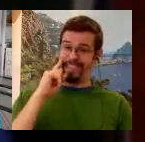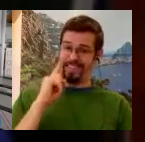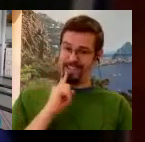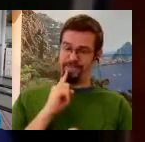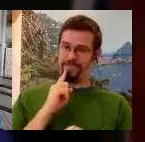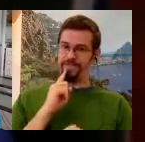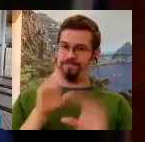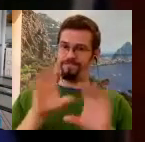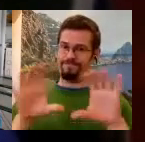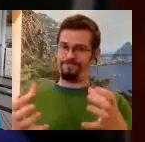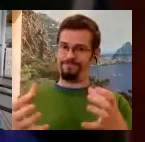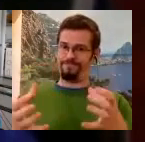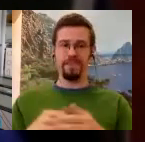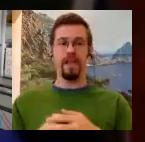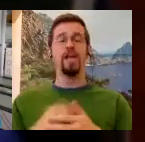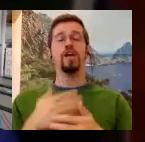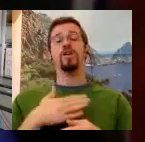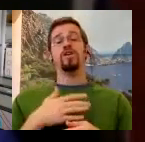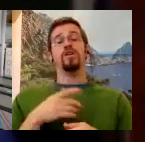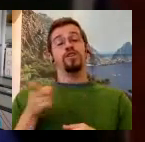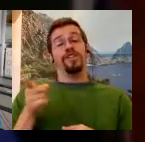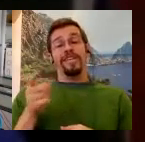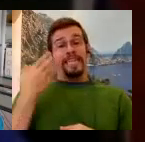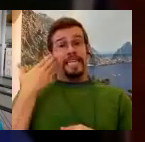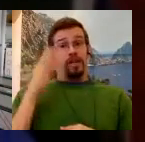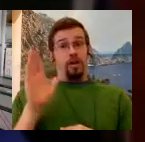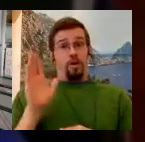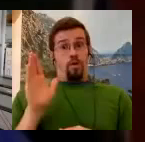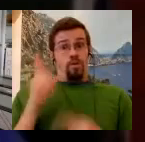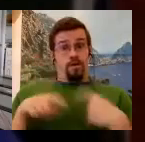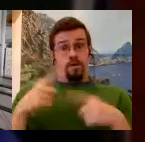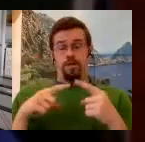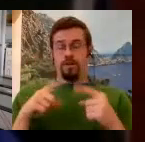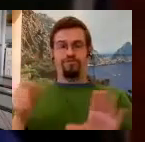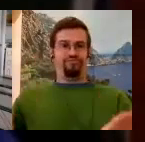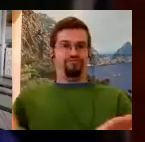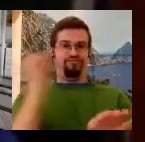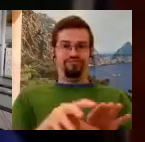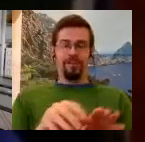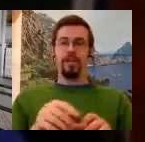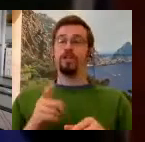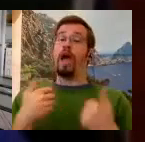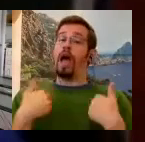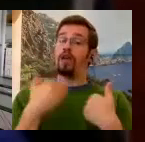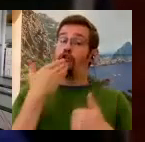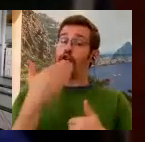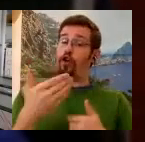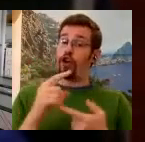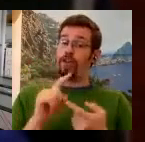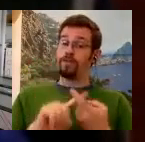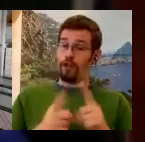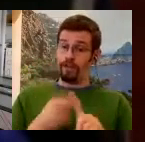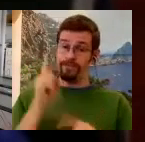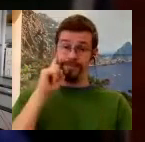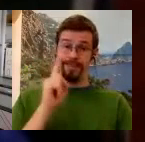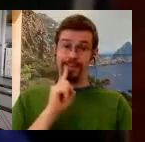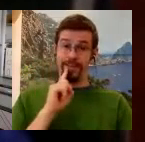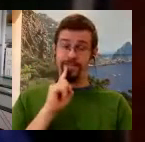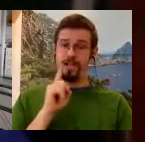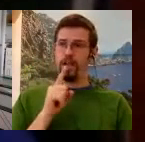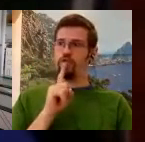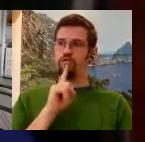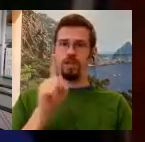learned by immersion. She was just thrown in the environment. She had a really good deaf friend, and they actually went to the bar to practice sign